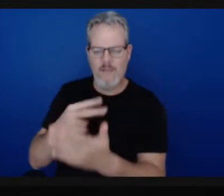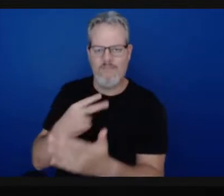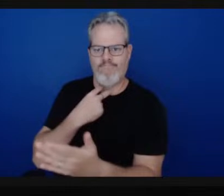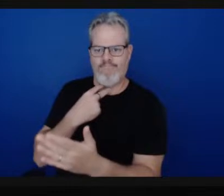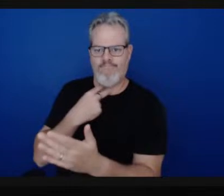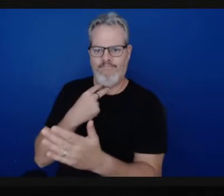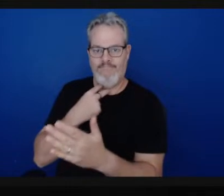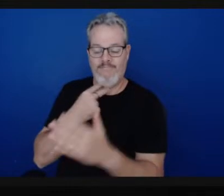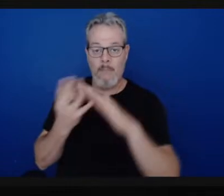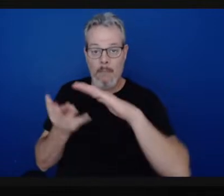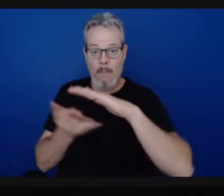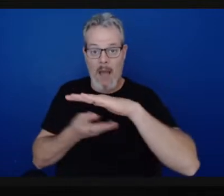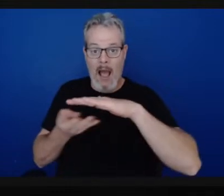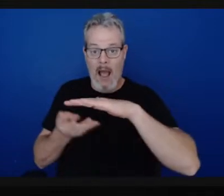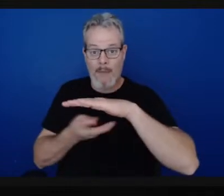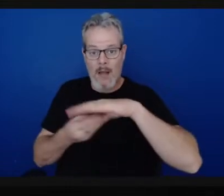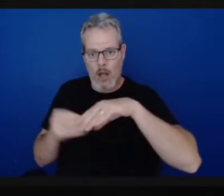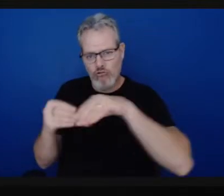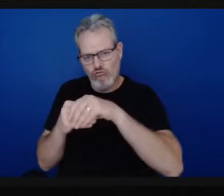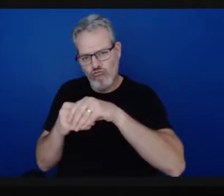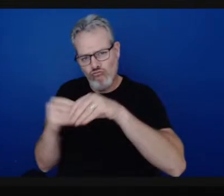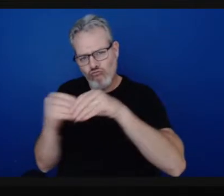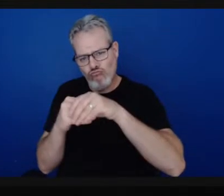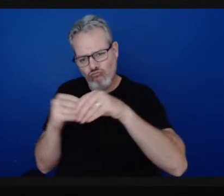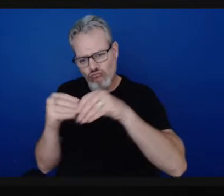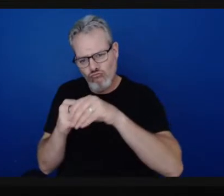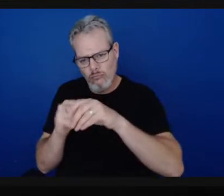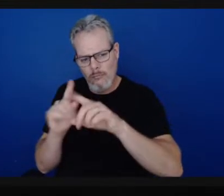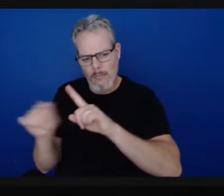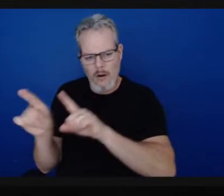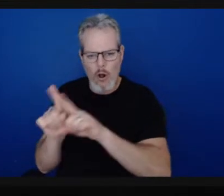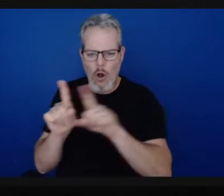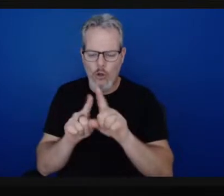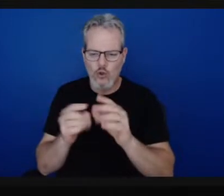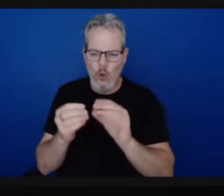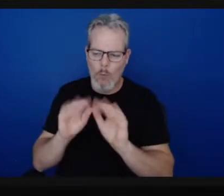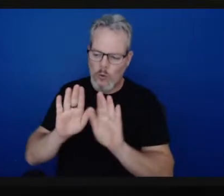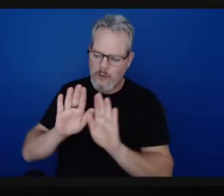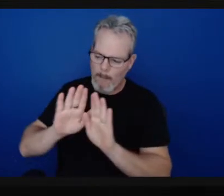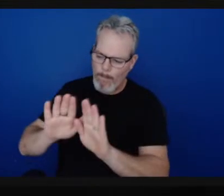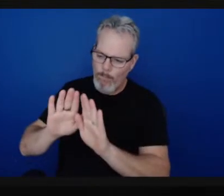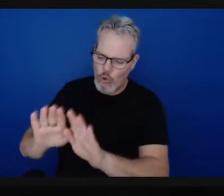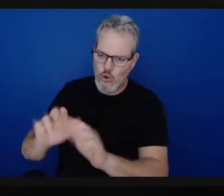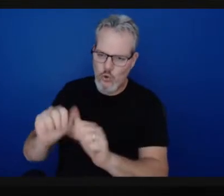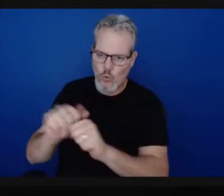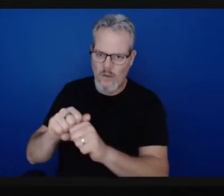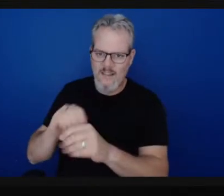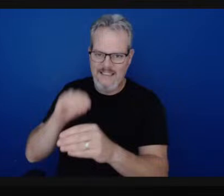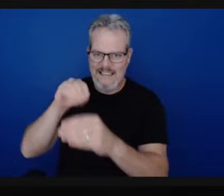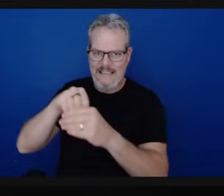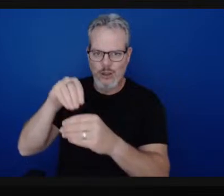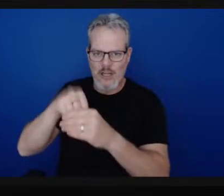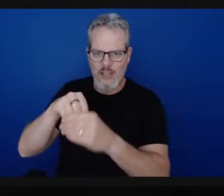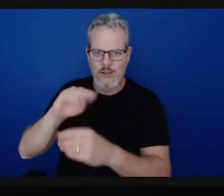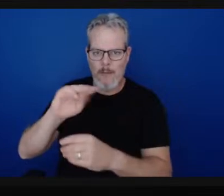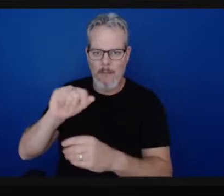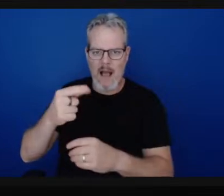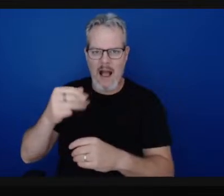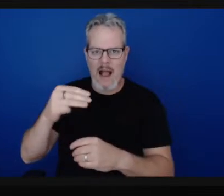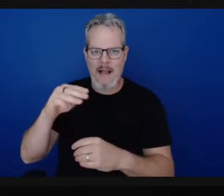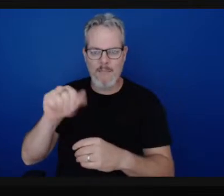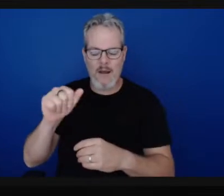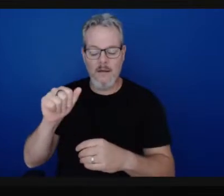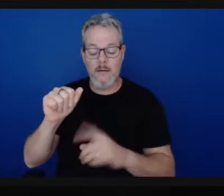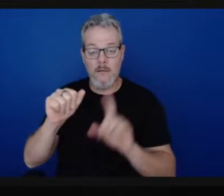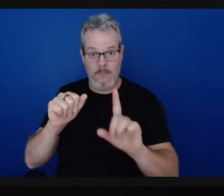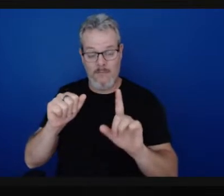in, but more so the fault being pushed by this injection of magma. One way to think about this is if it was